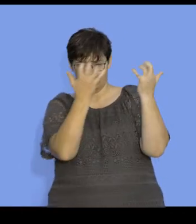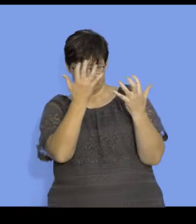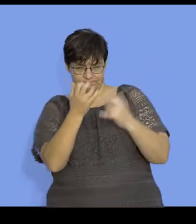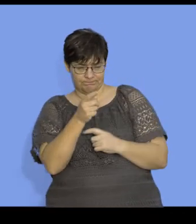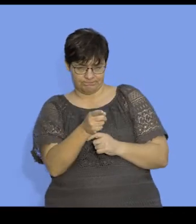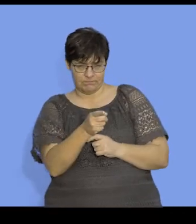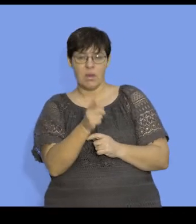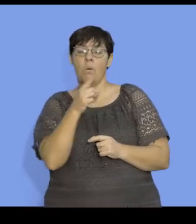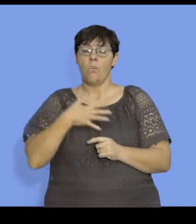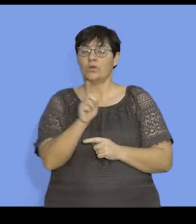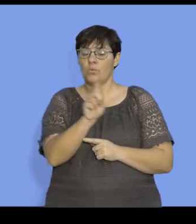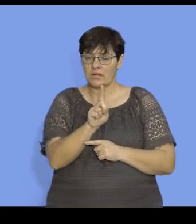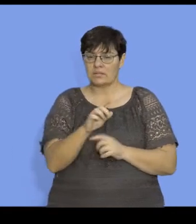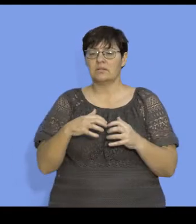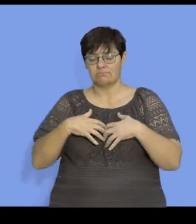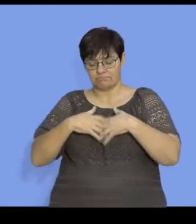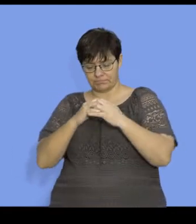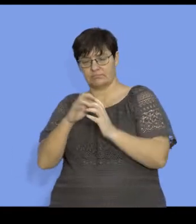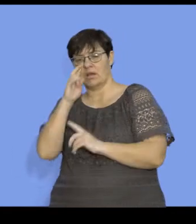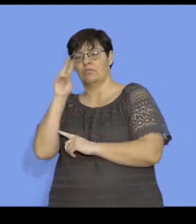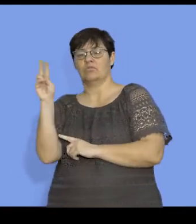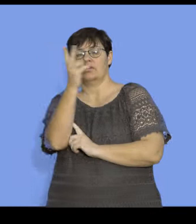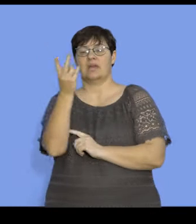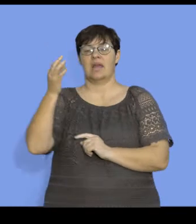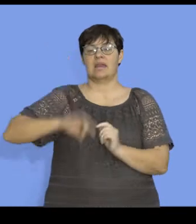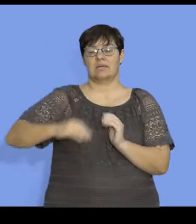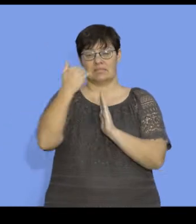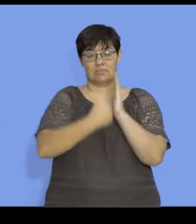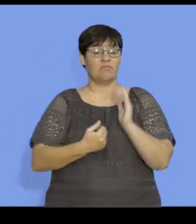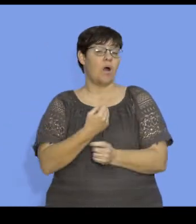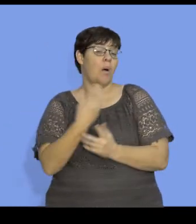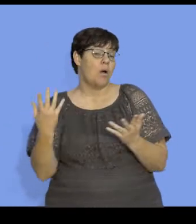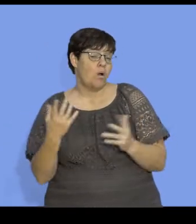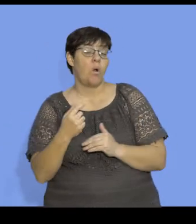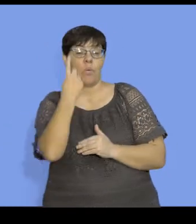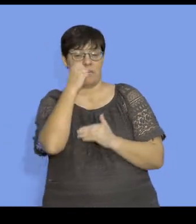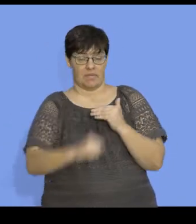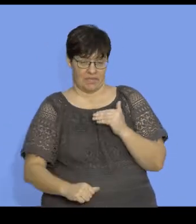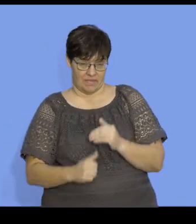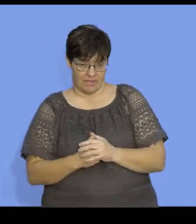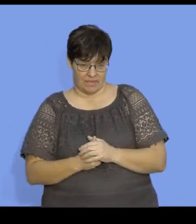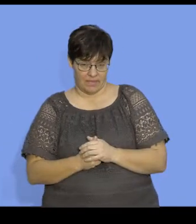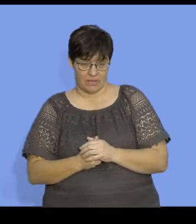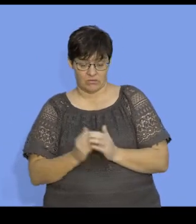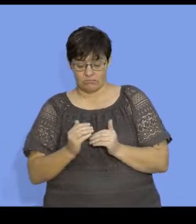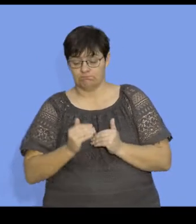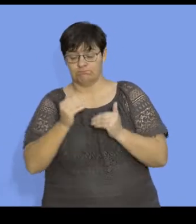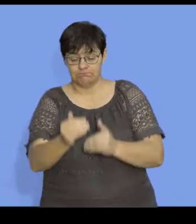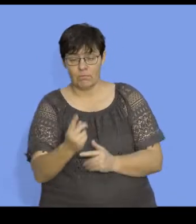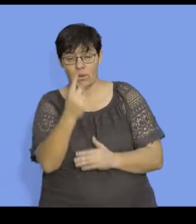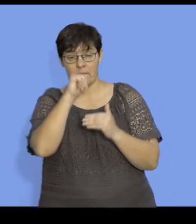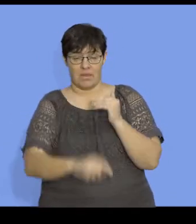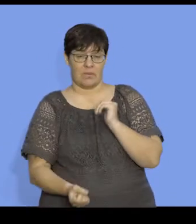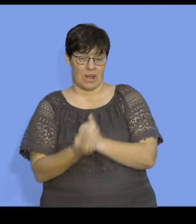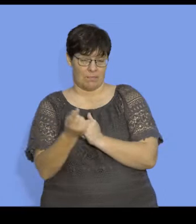for 1 month, right? That's your projection for 1 month. You need to look at the figures that are given to